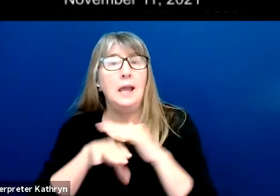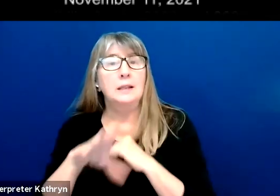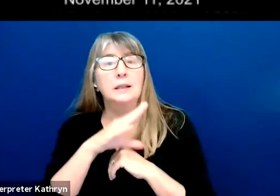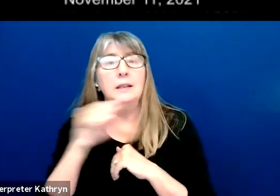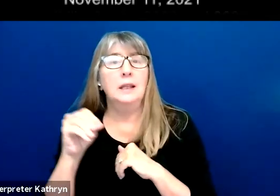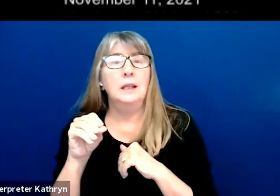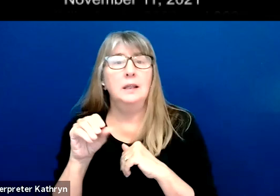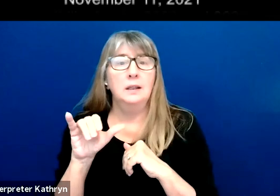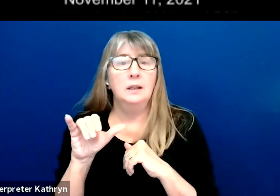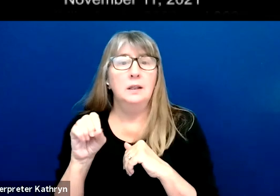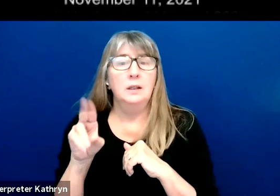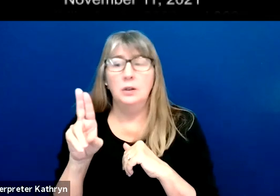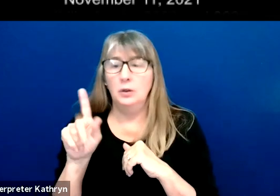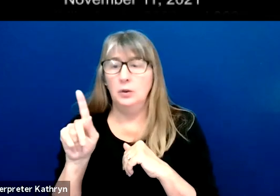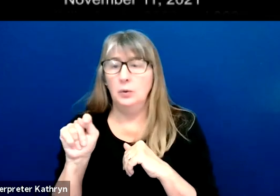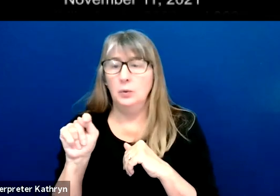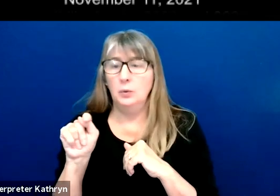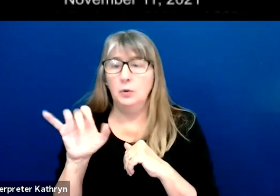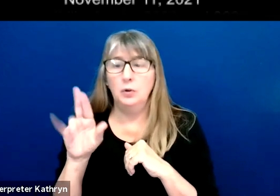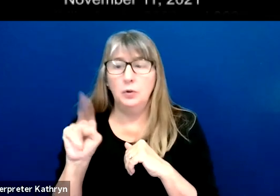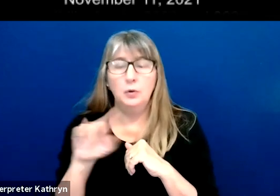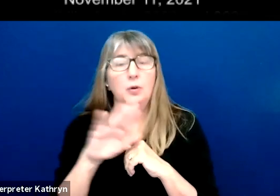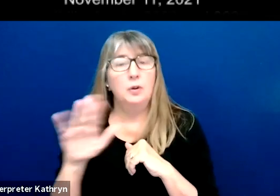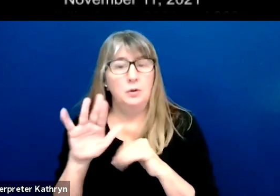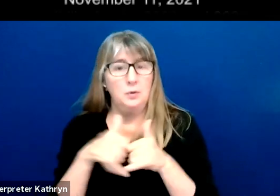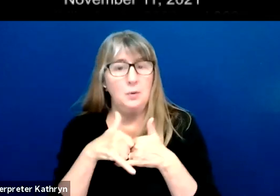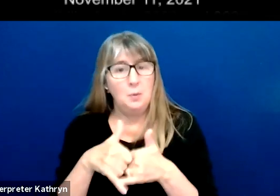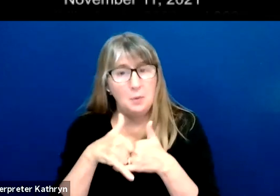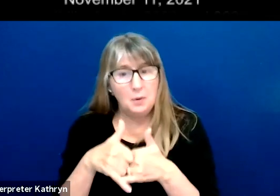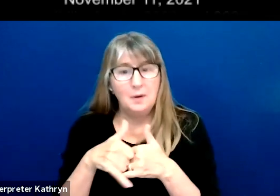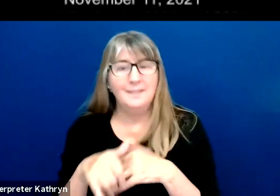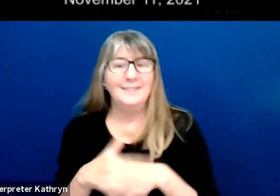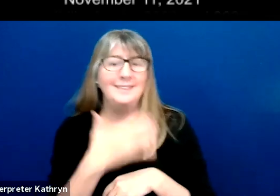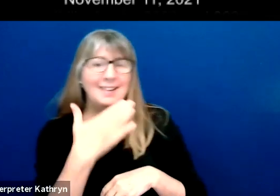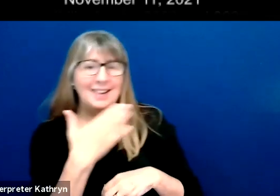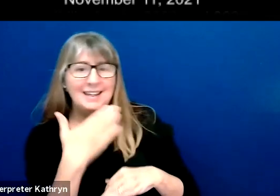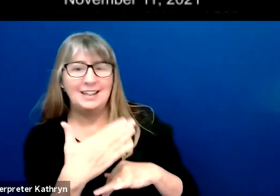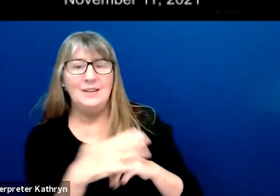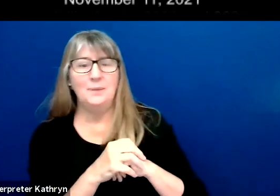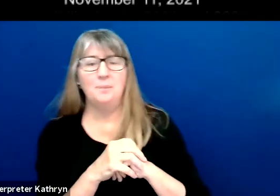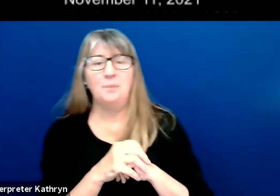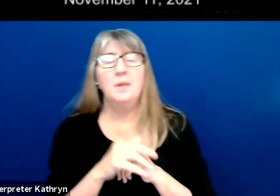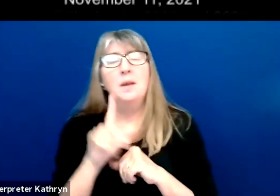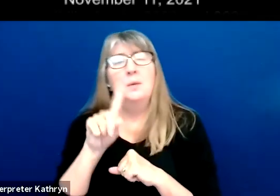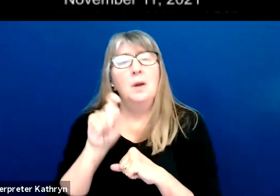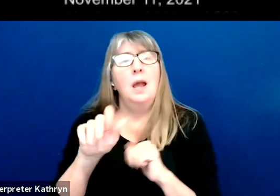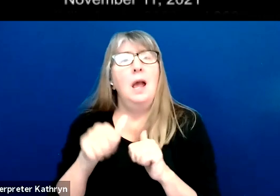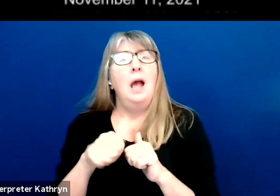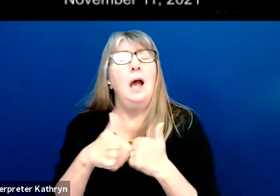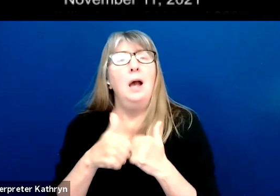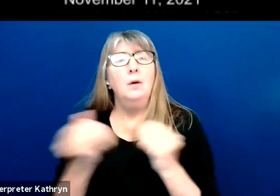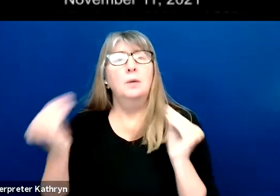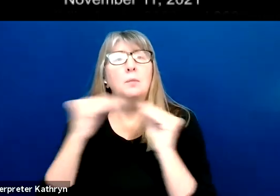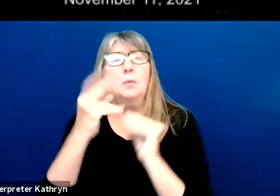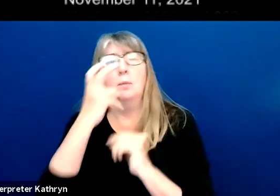congrats on your Genius Award. Thank you. Question is, how can more blind and disabled people